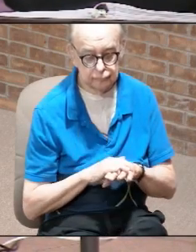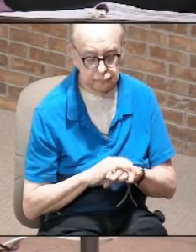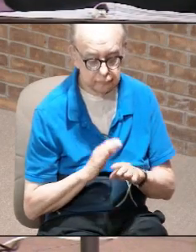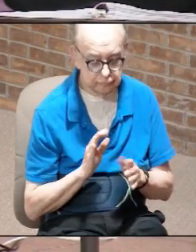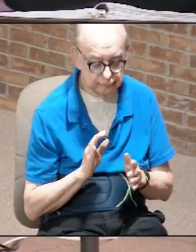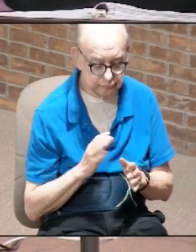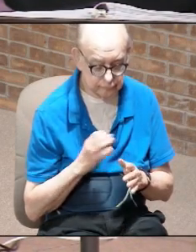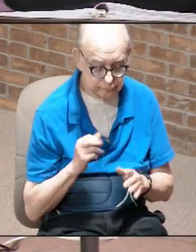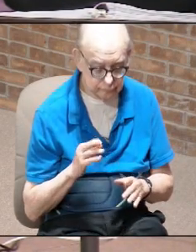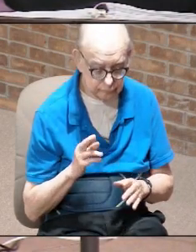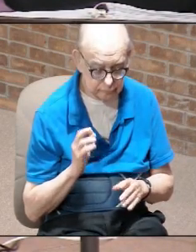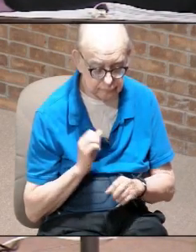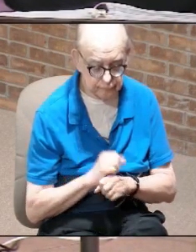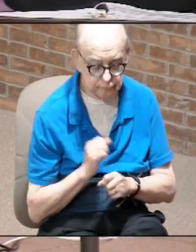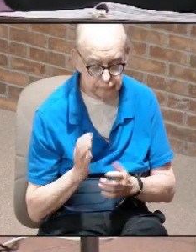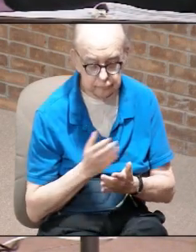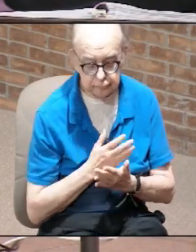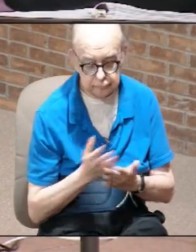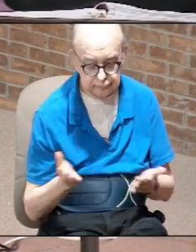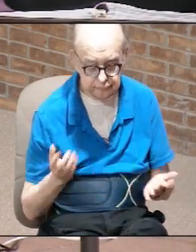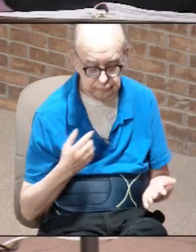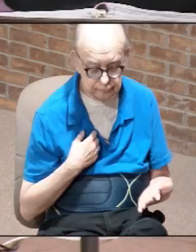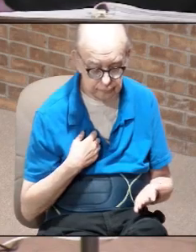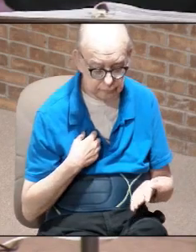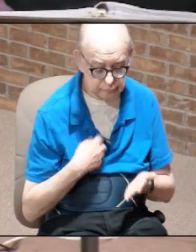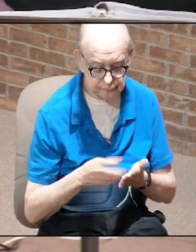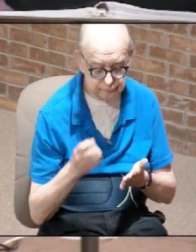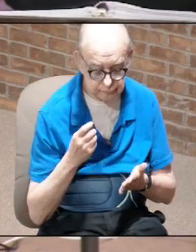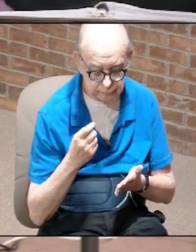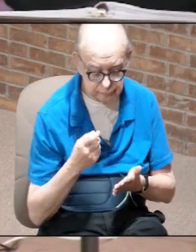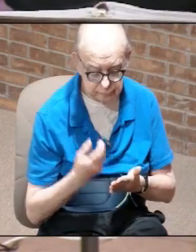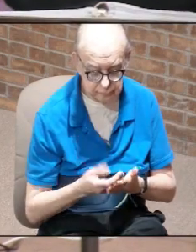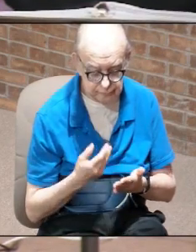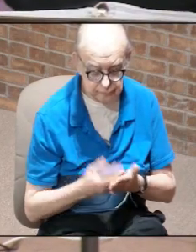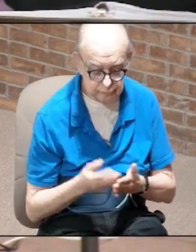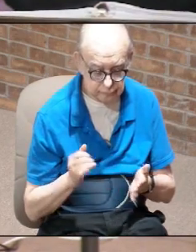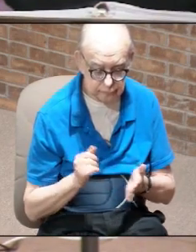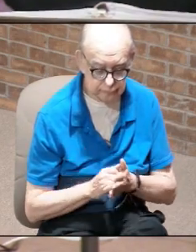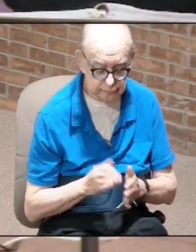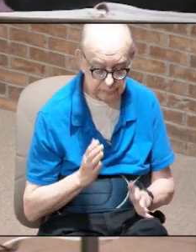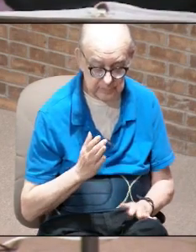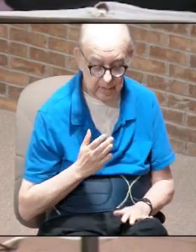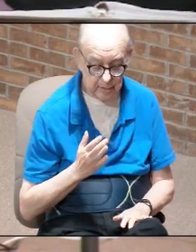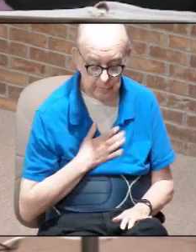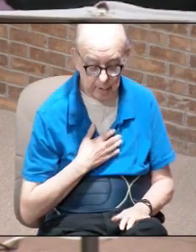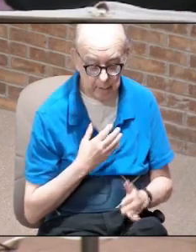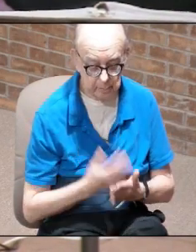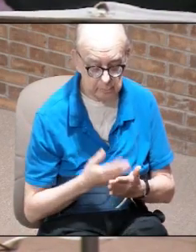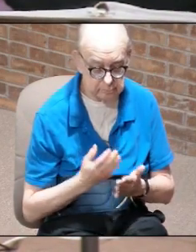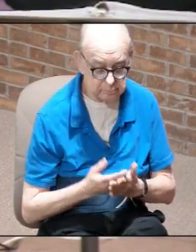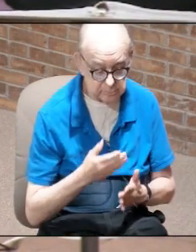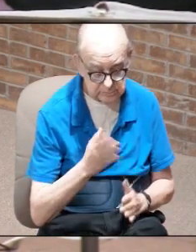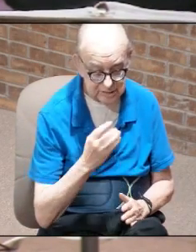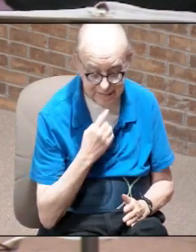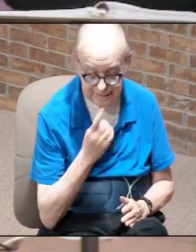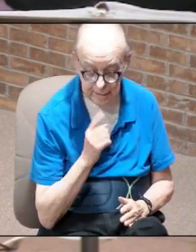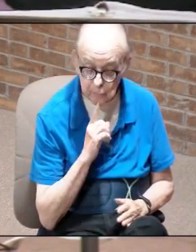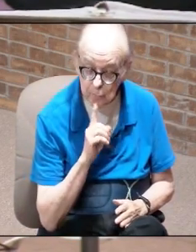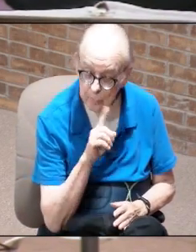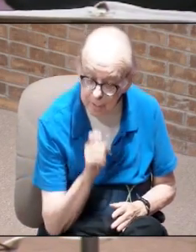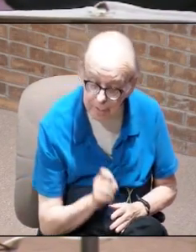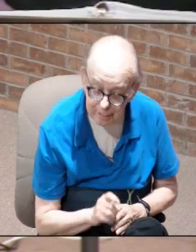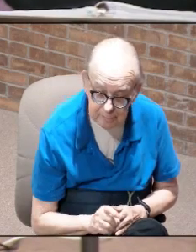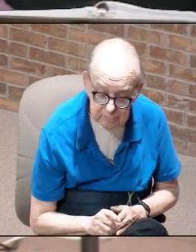I worked for everything, and I paid cash for that, God. That was my money. And he says, really?